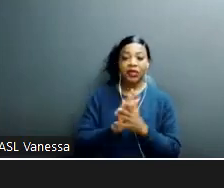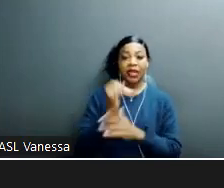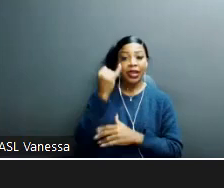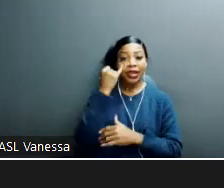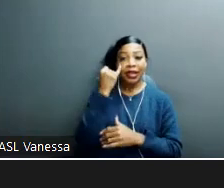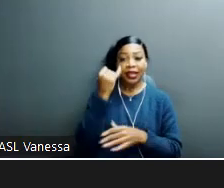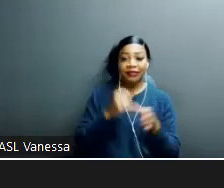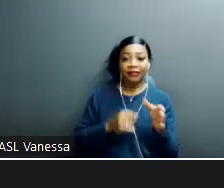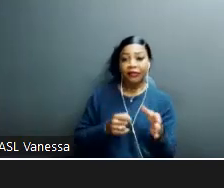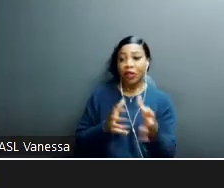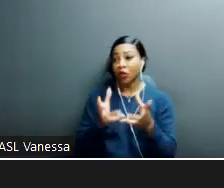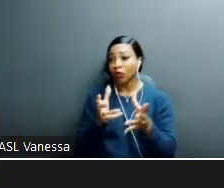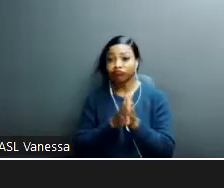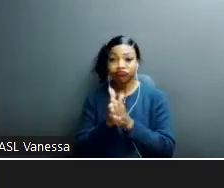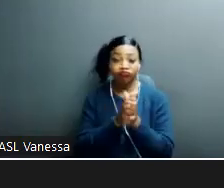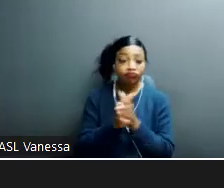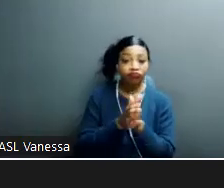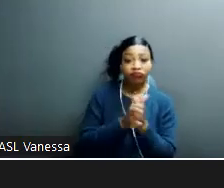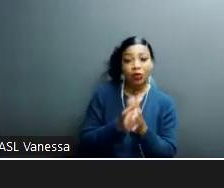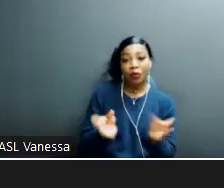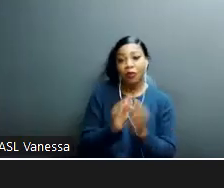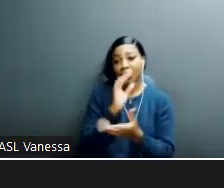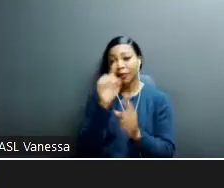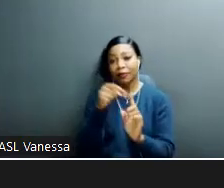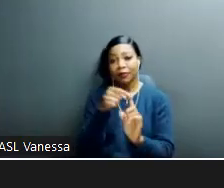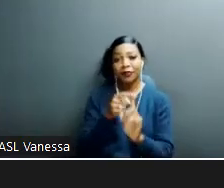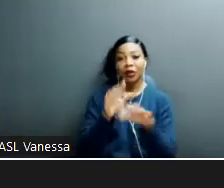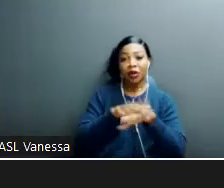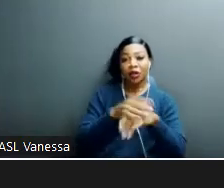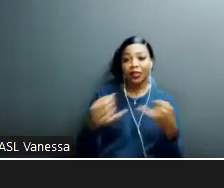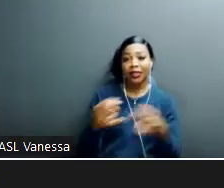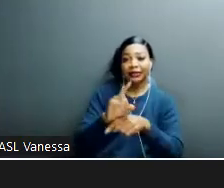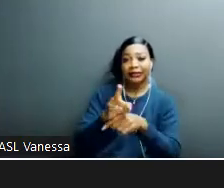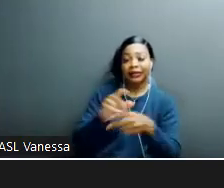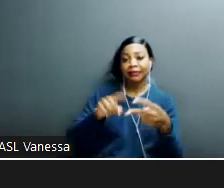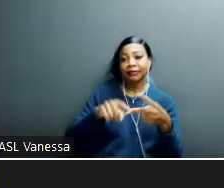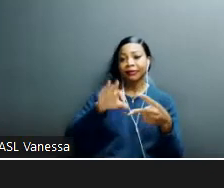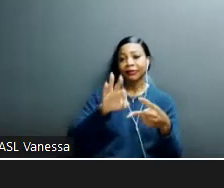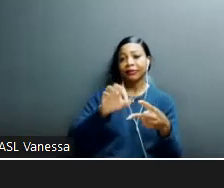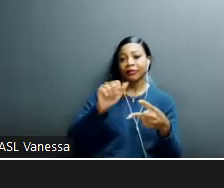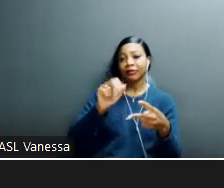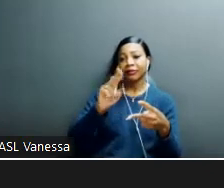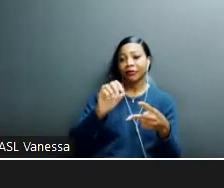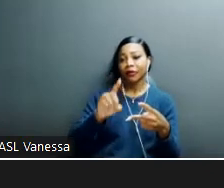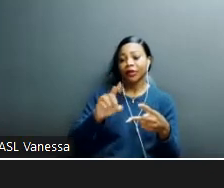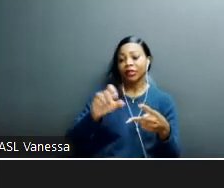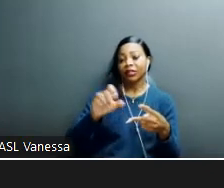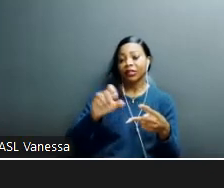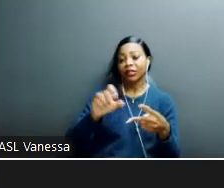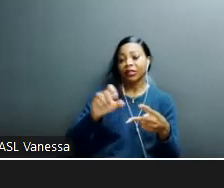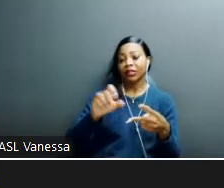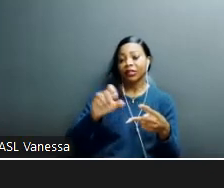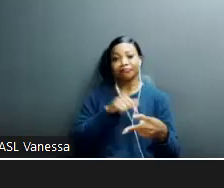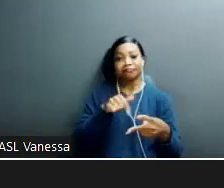your interest and you want to learn more specifically about current online scams and frauds um we are going to be